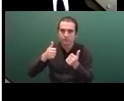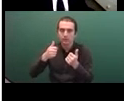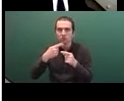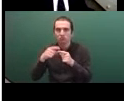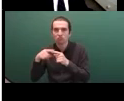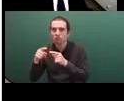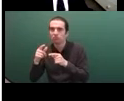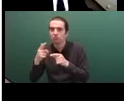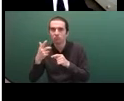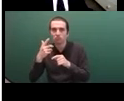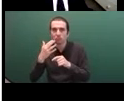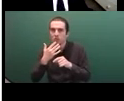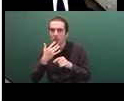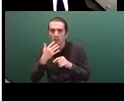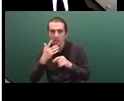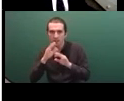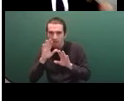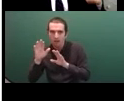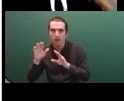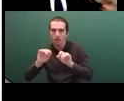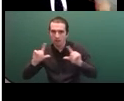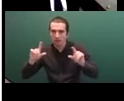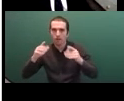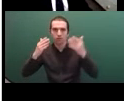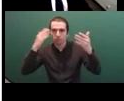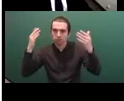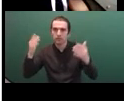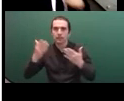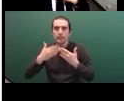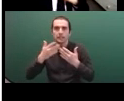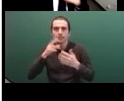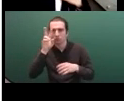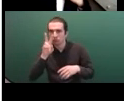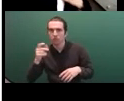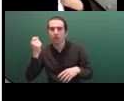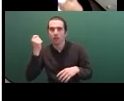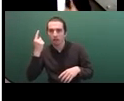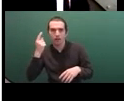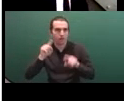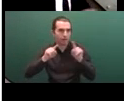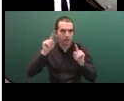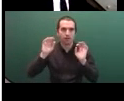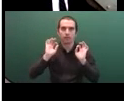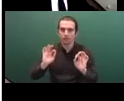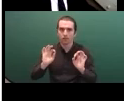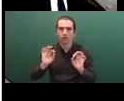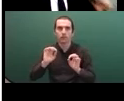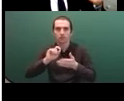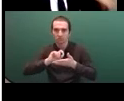to know about some easy ways of doing that. They need to be supported by speech and language therapists with the